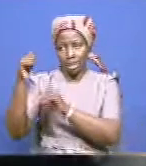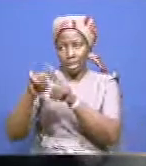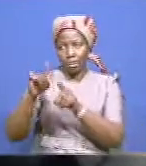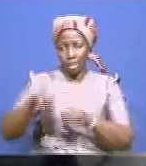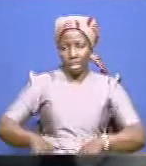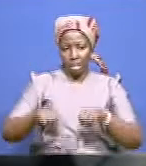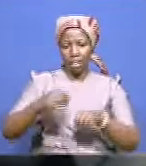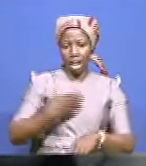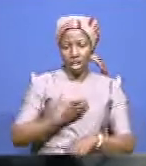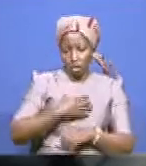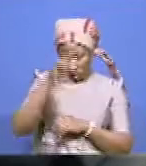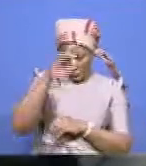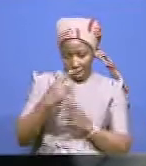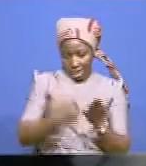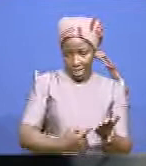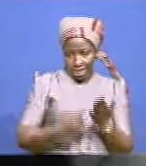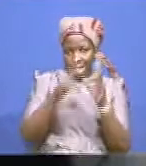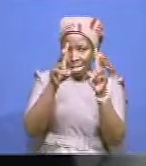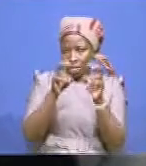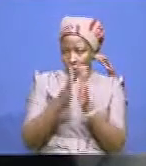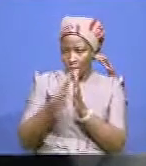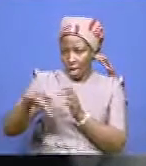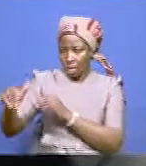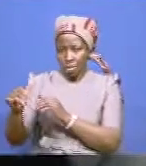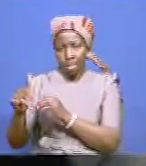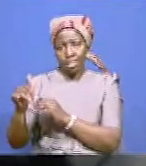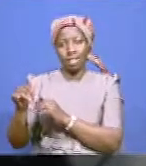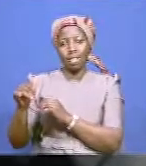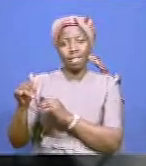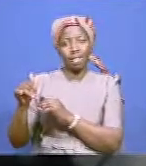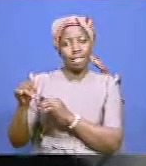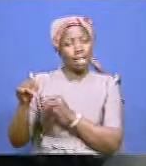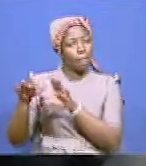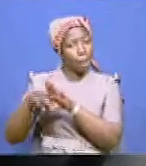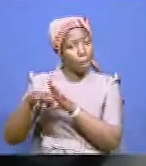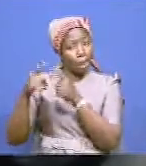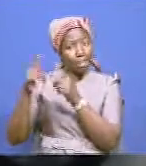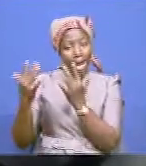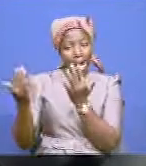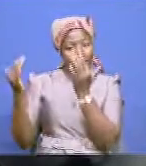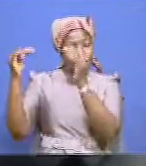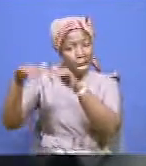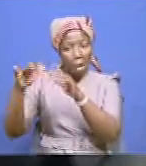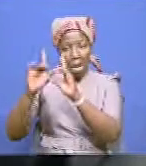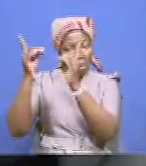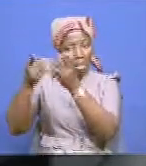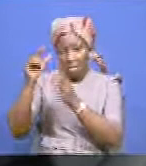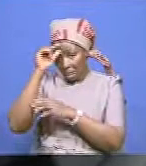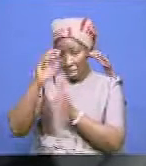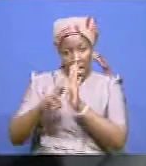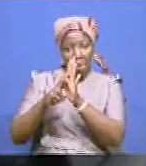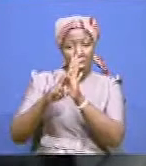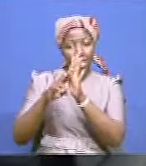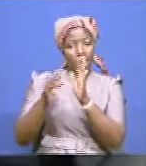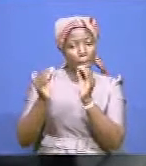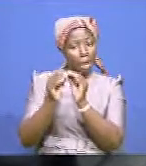which discusses issues on county executive. Mm-hmm. But the assembly arms of the governments have not been represented in that forum.